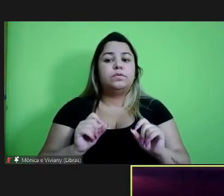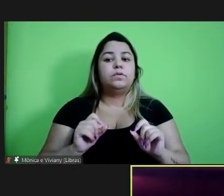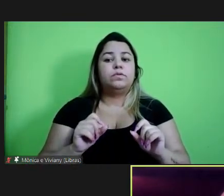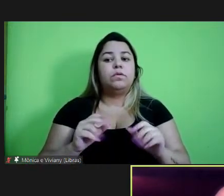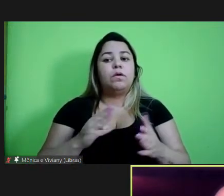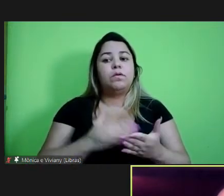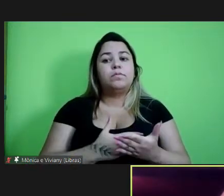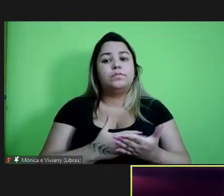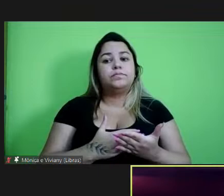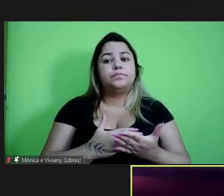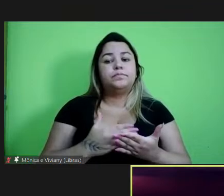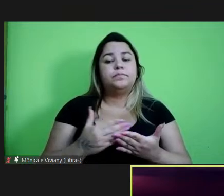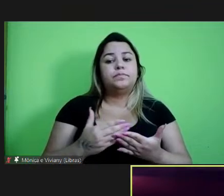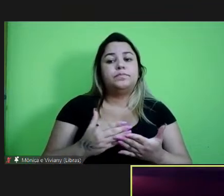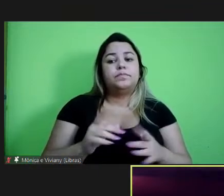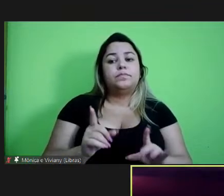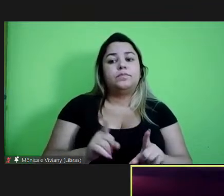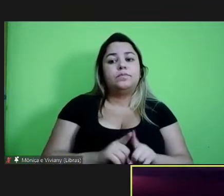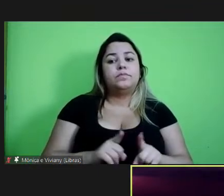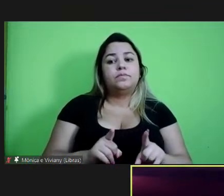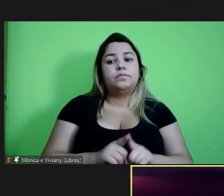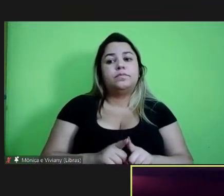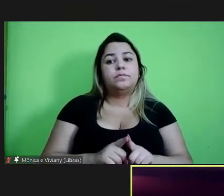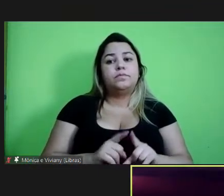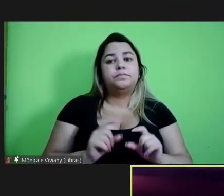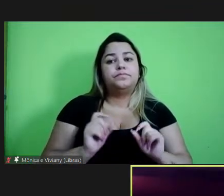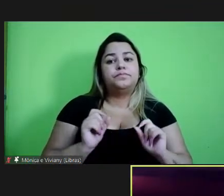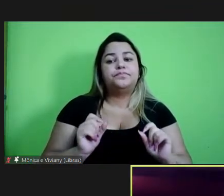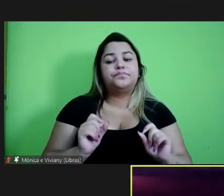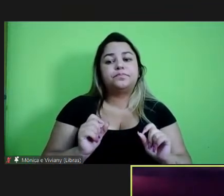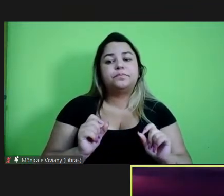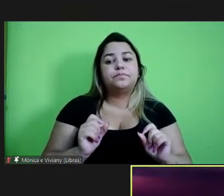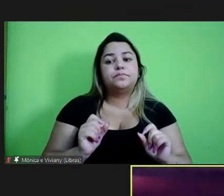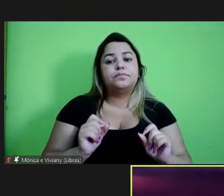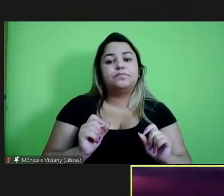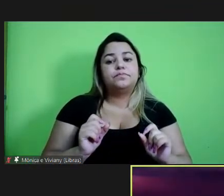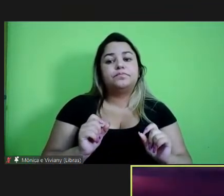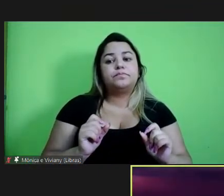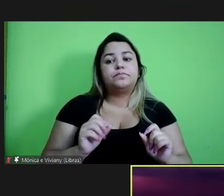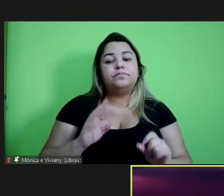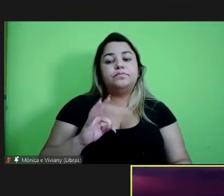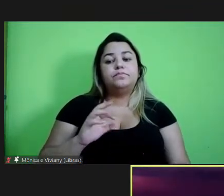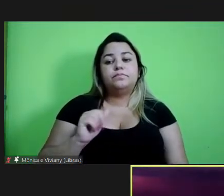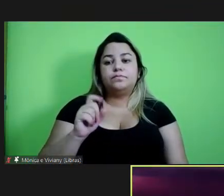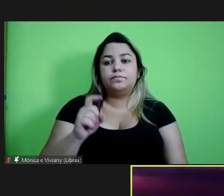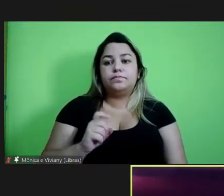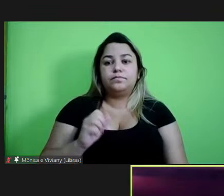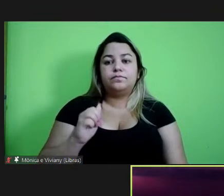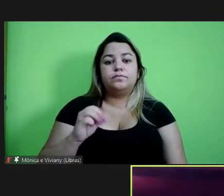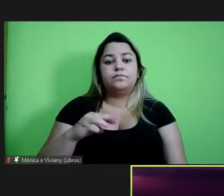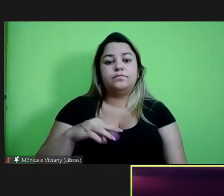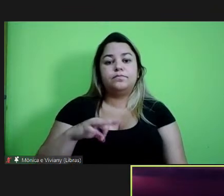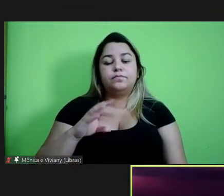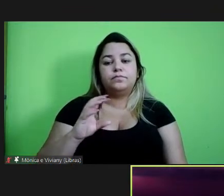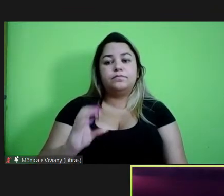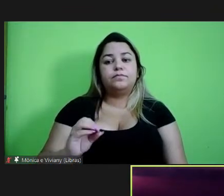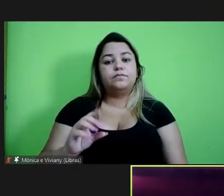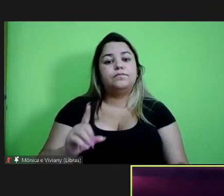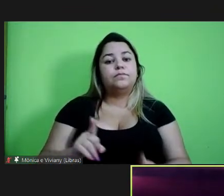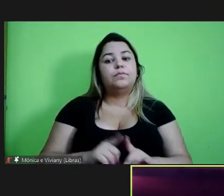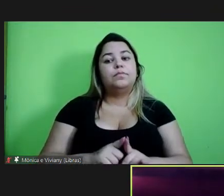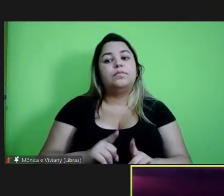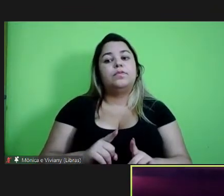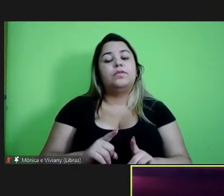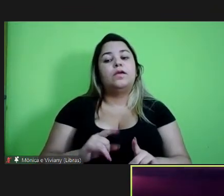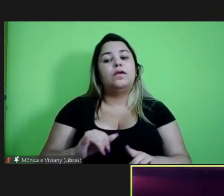as sugar tax policies and other policies to address the issue of obesity,